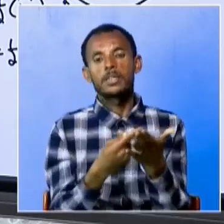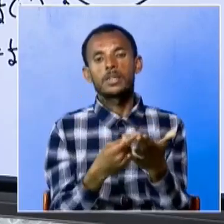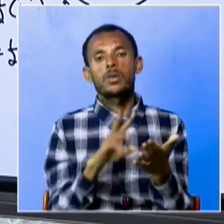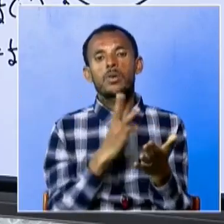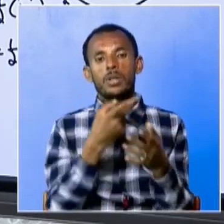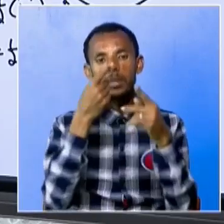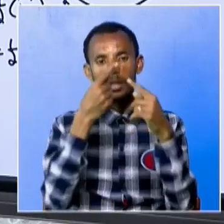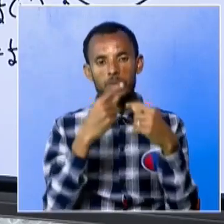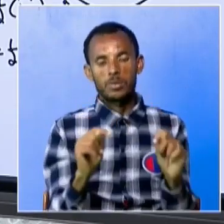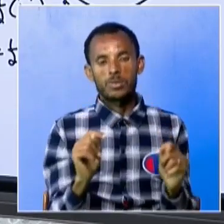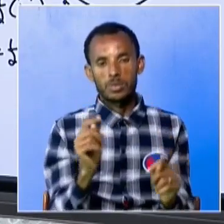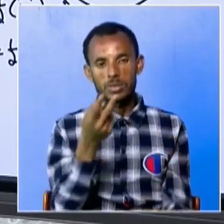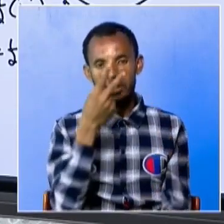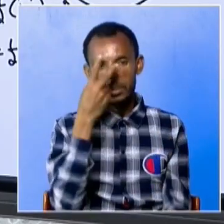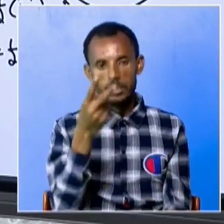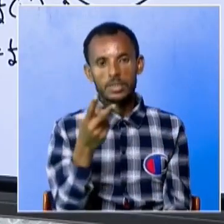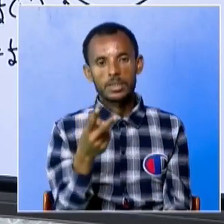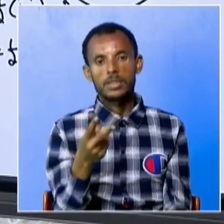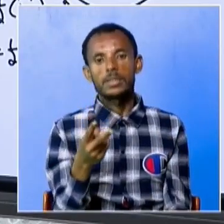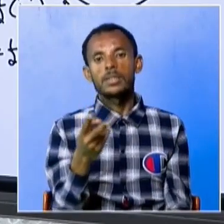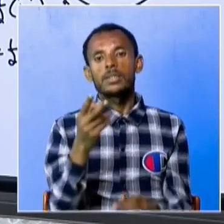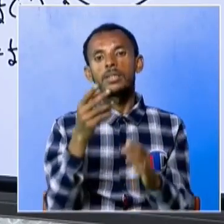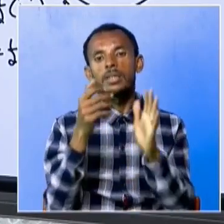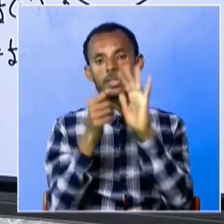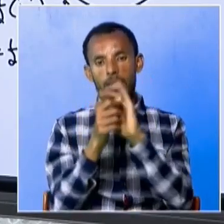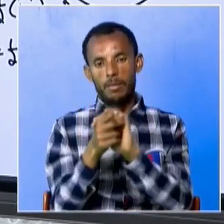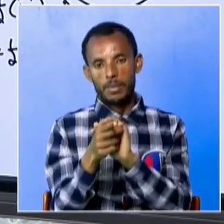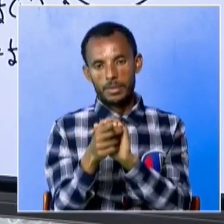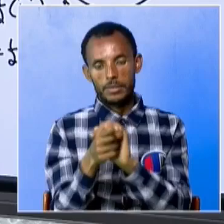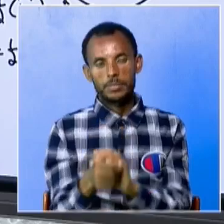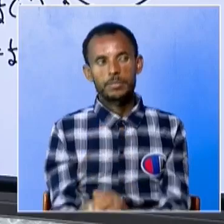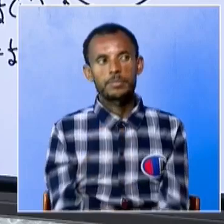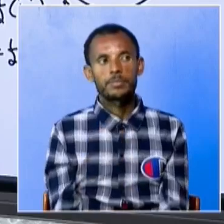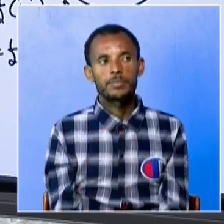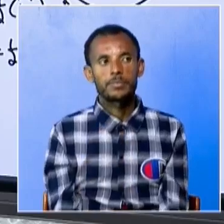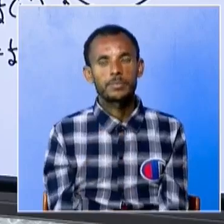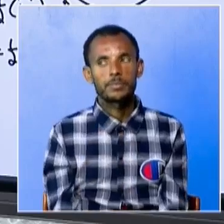will try to see certain examples.